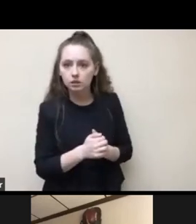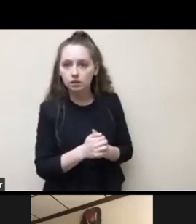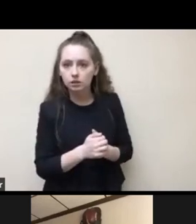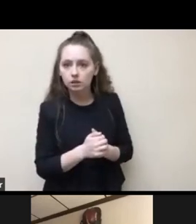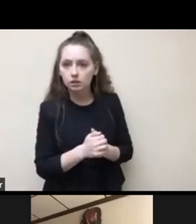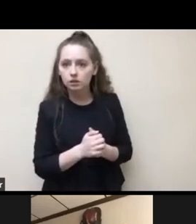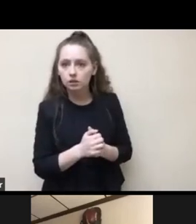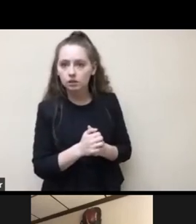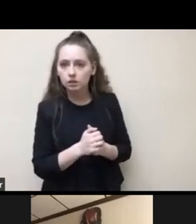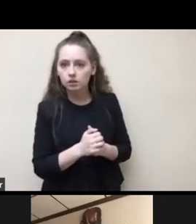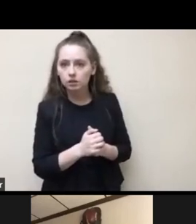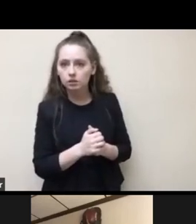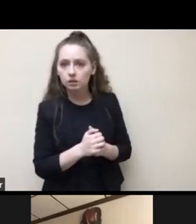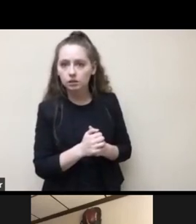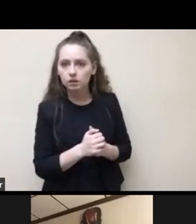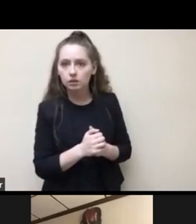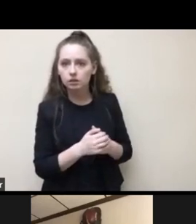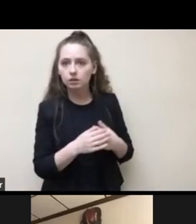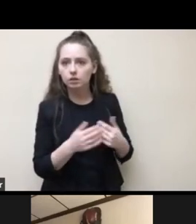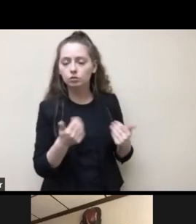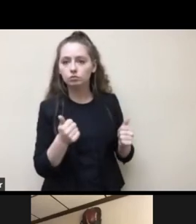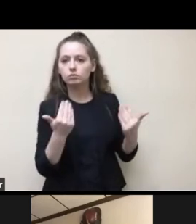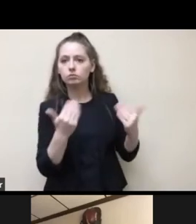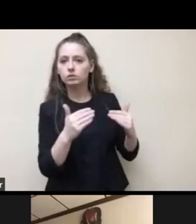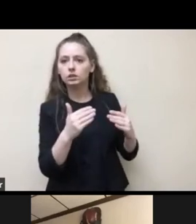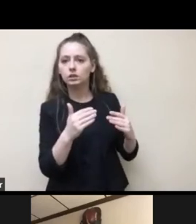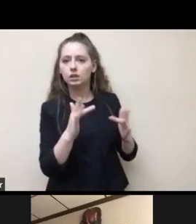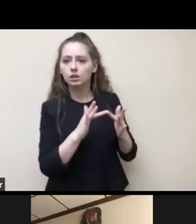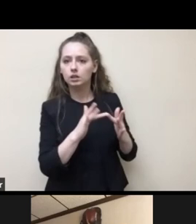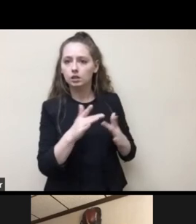lot of people that come through there. So there's a lot of chance for